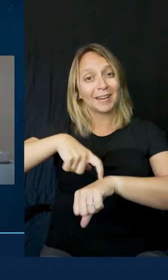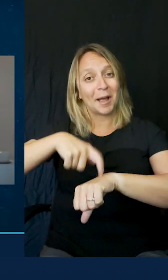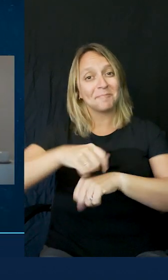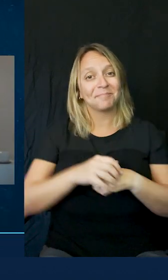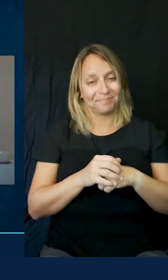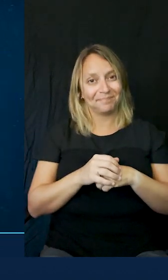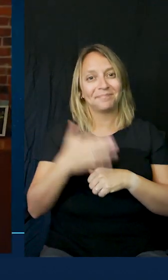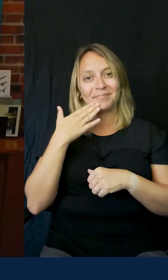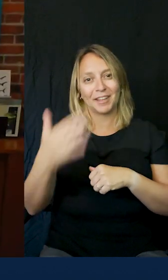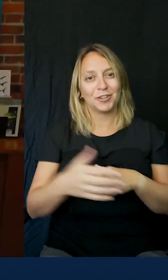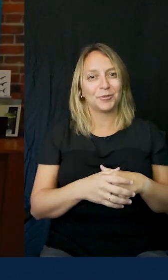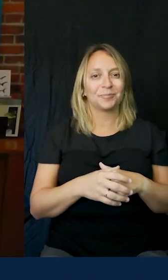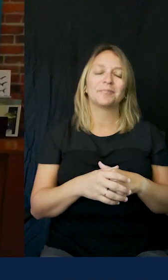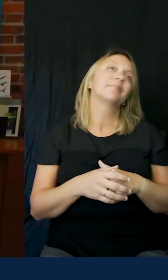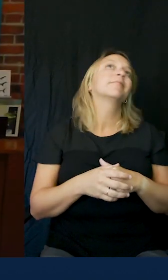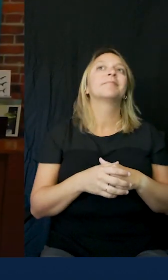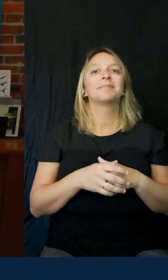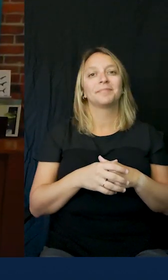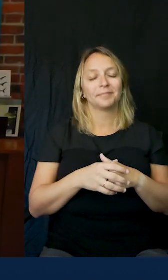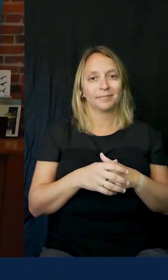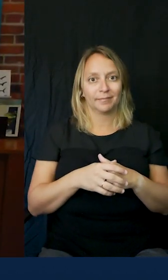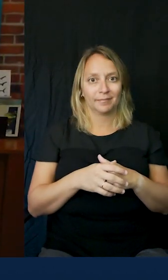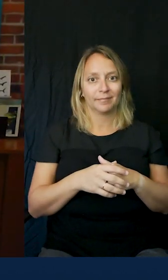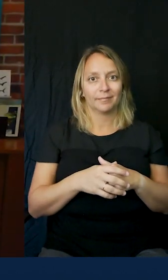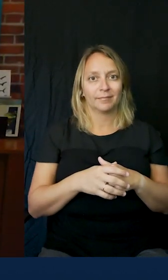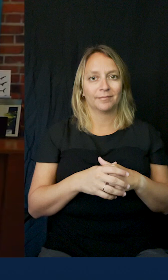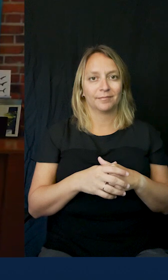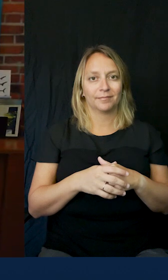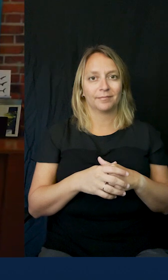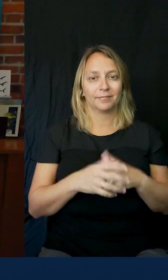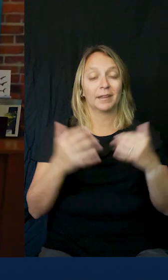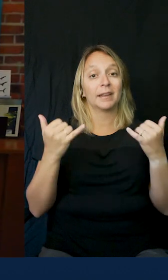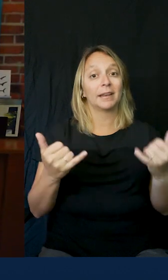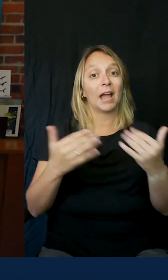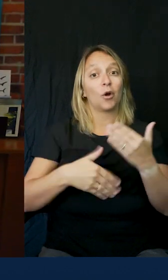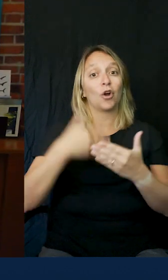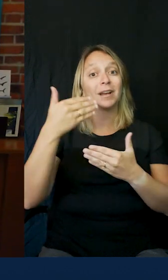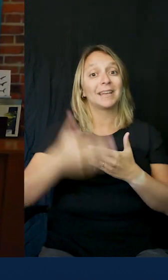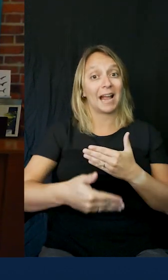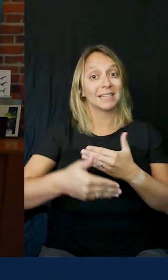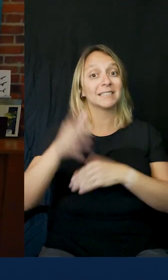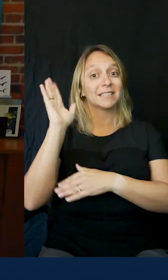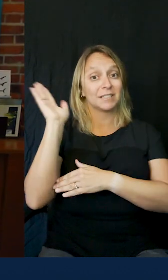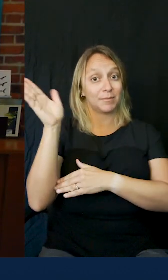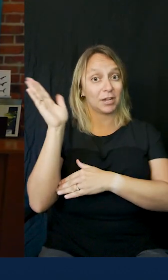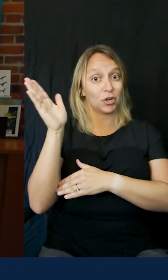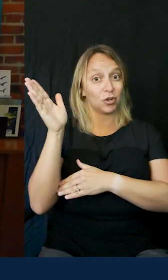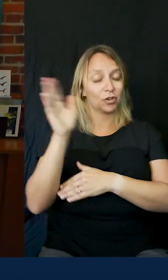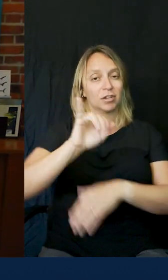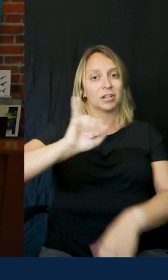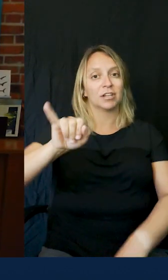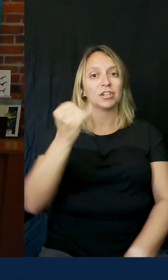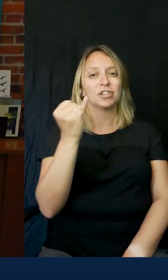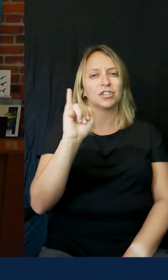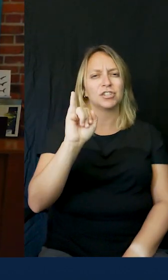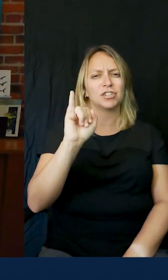Thank you. And now our next speaker will be Gillian